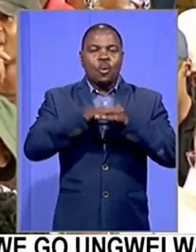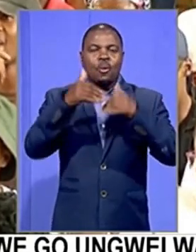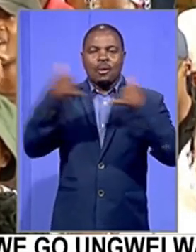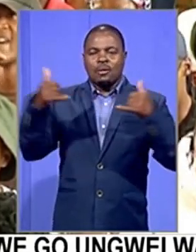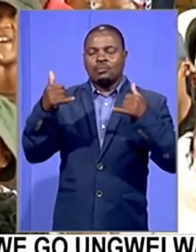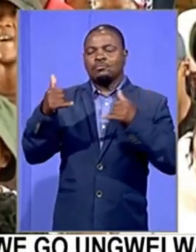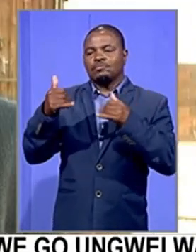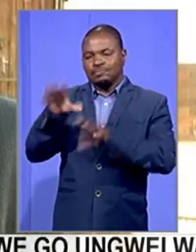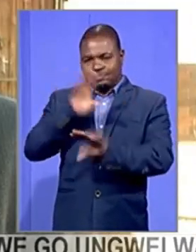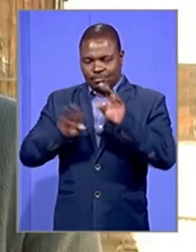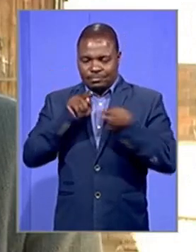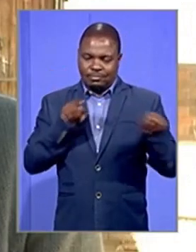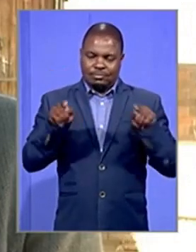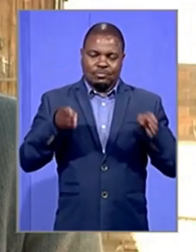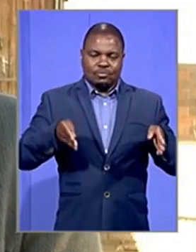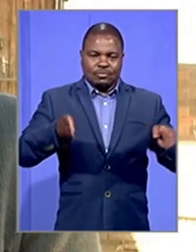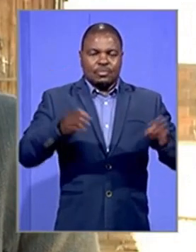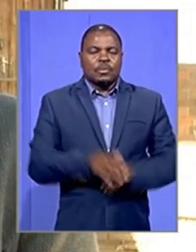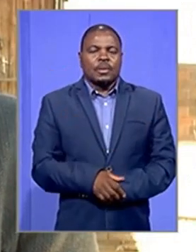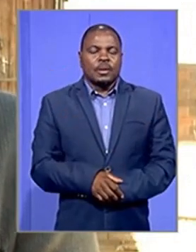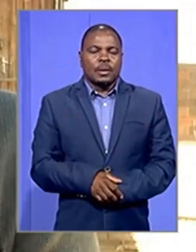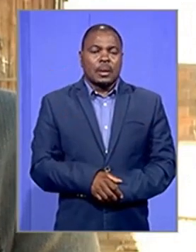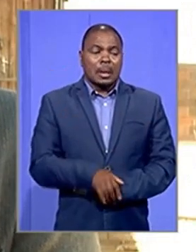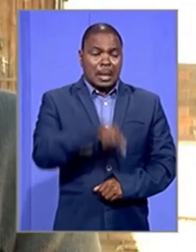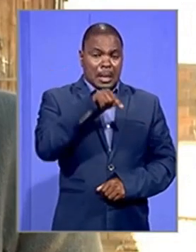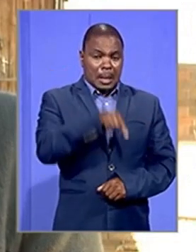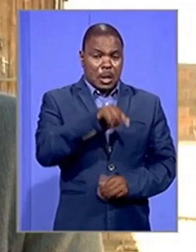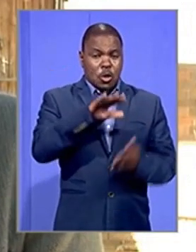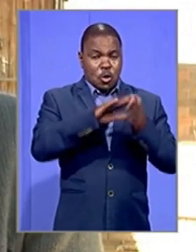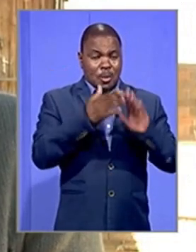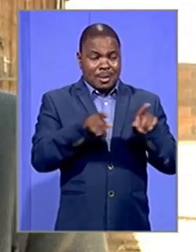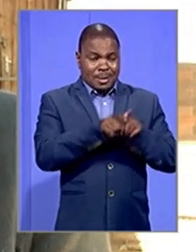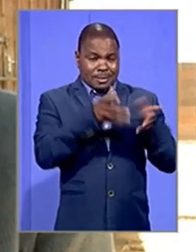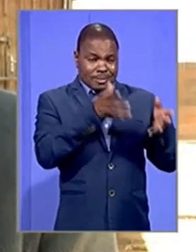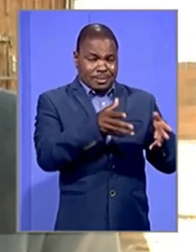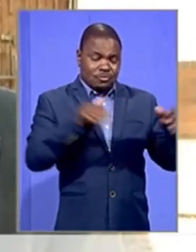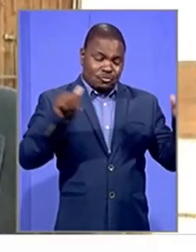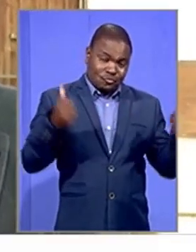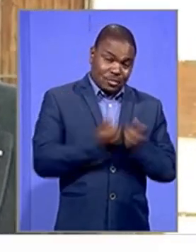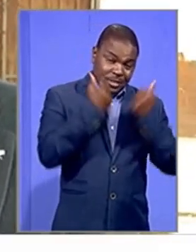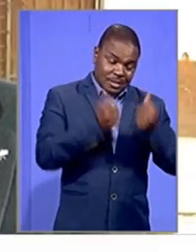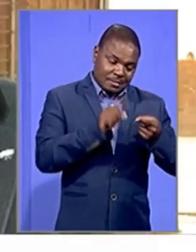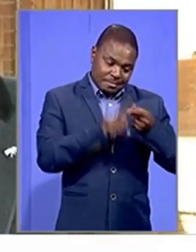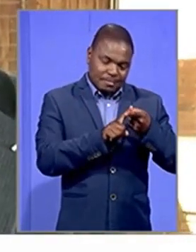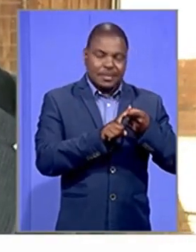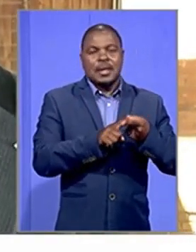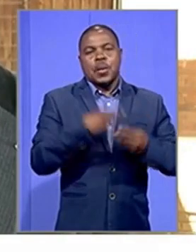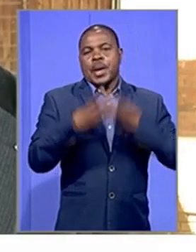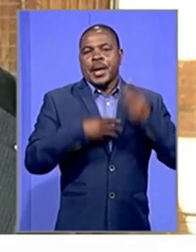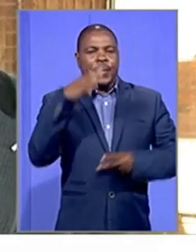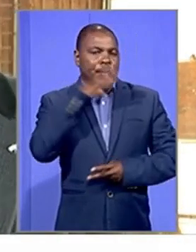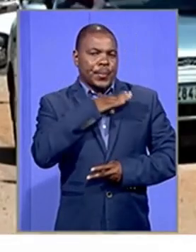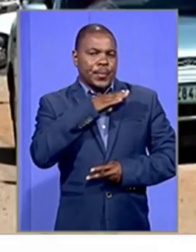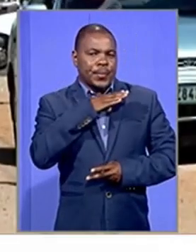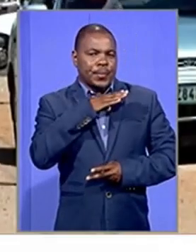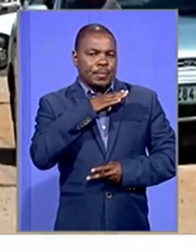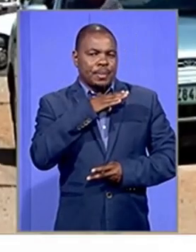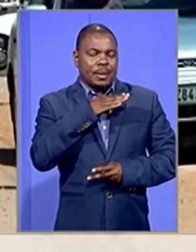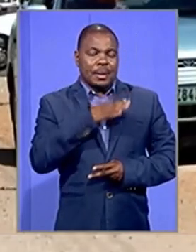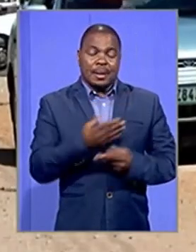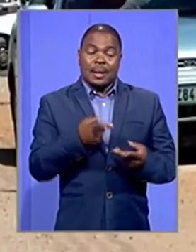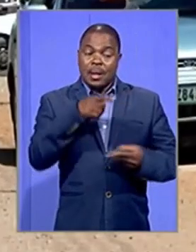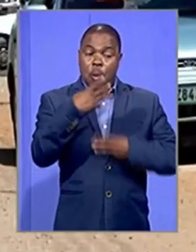online. One of the key challenges that face communities like this one is unemployment. And you know, one of the key